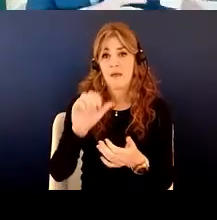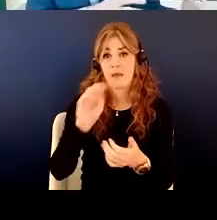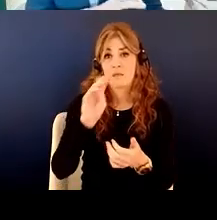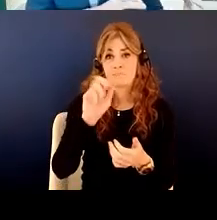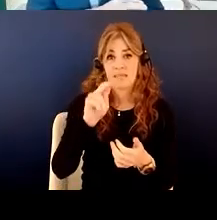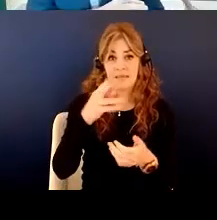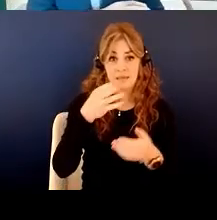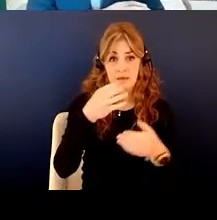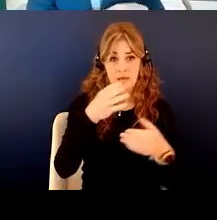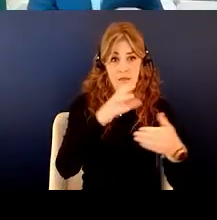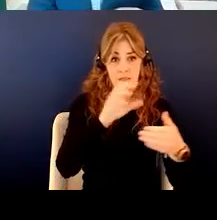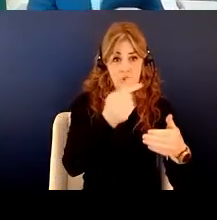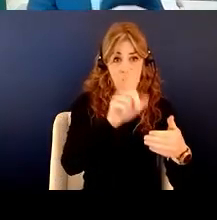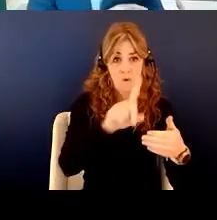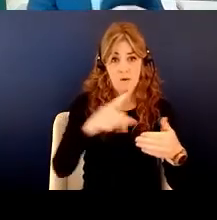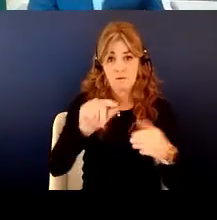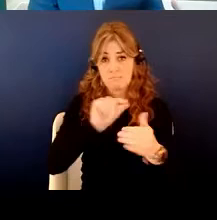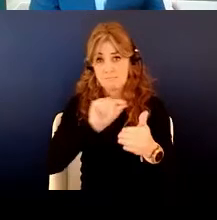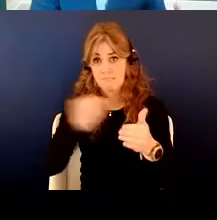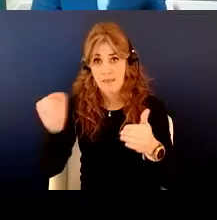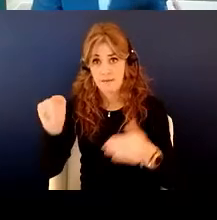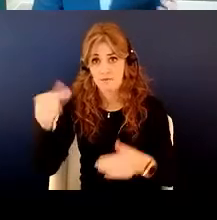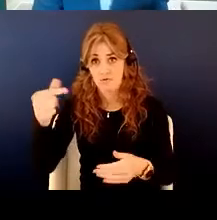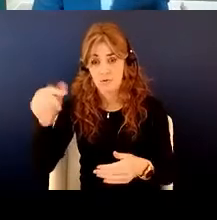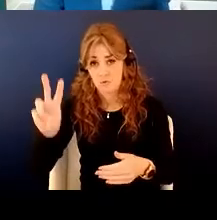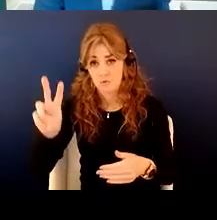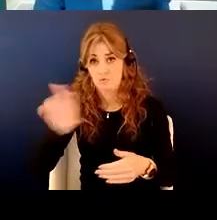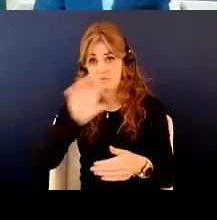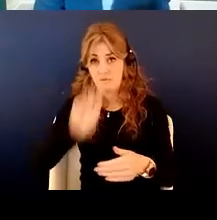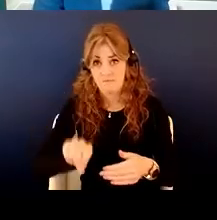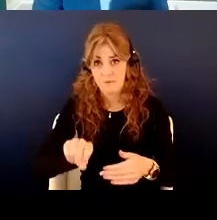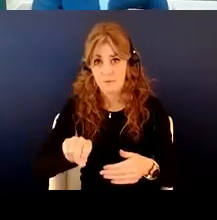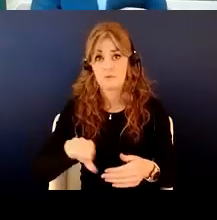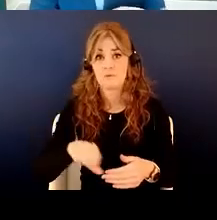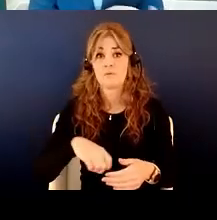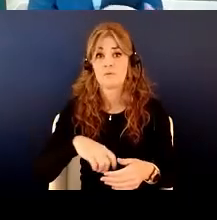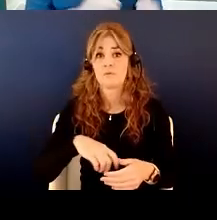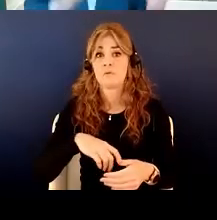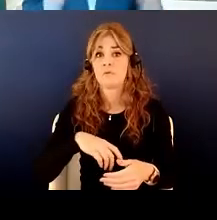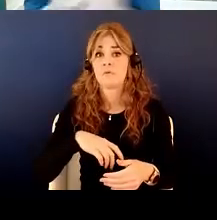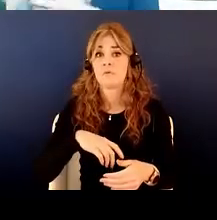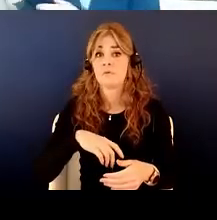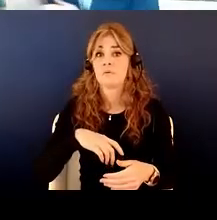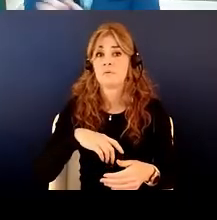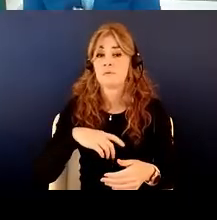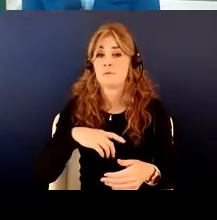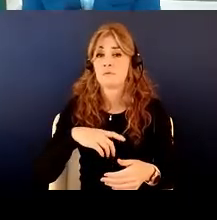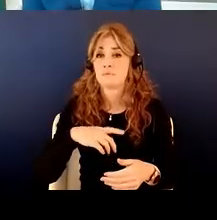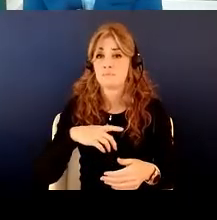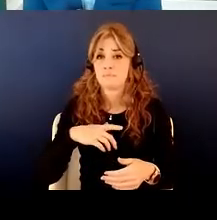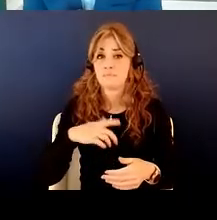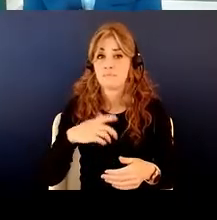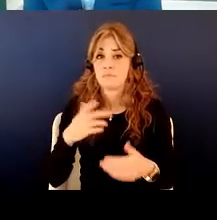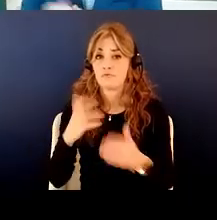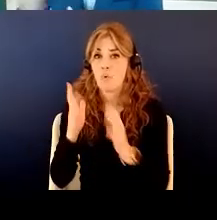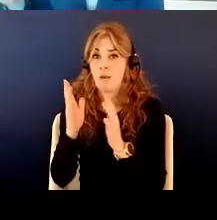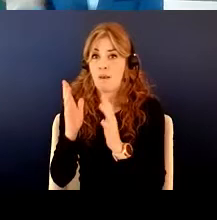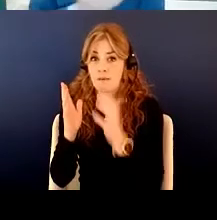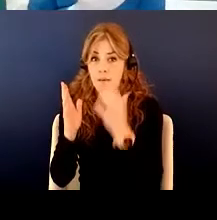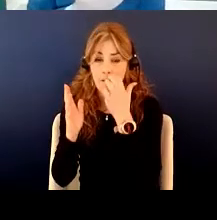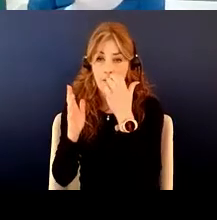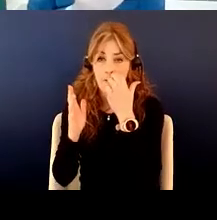the x bar of the first group, the mean of the first group, and we're subtracting off the mean of the second group,